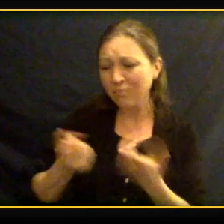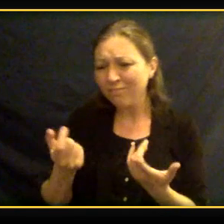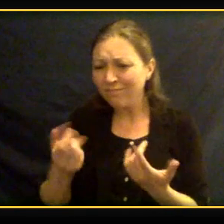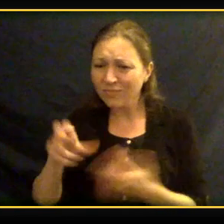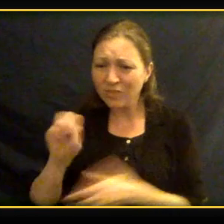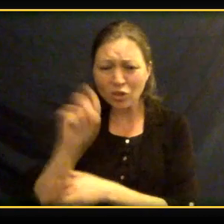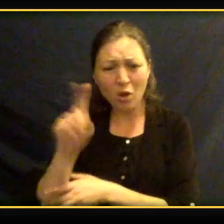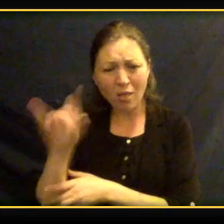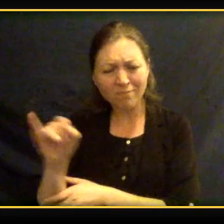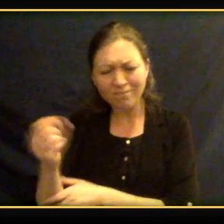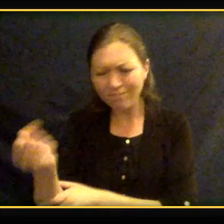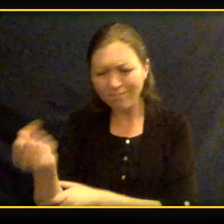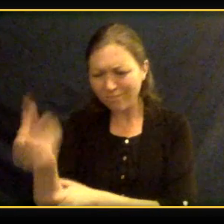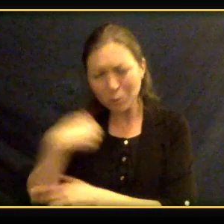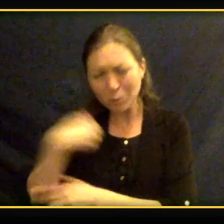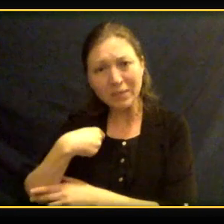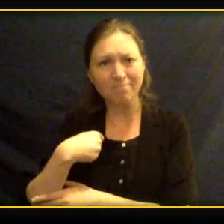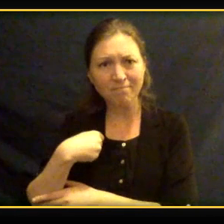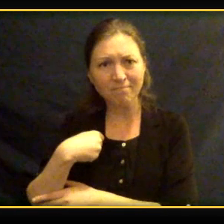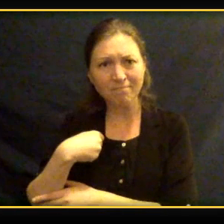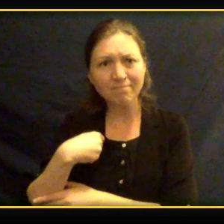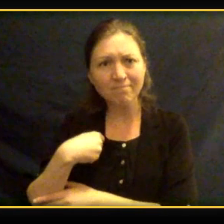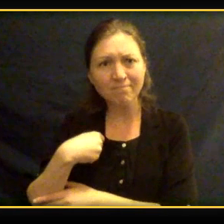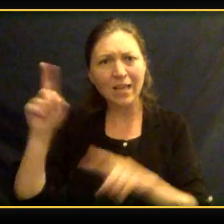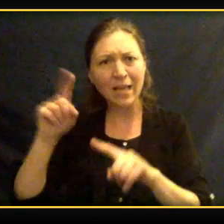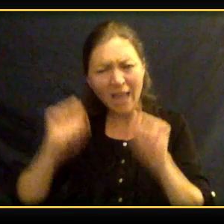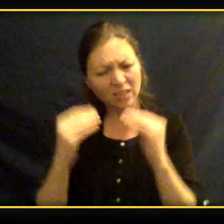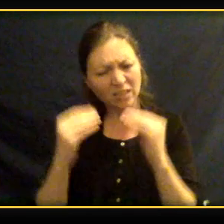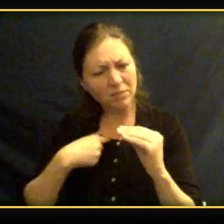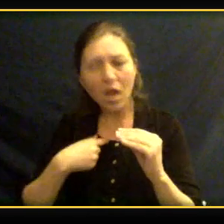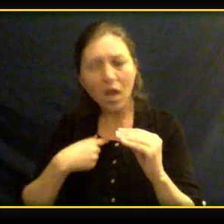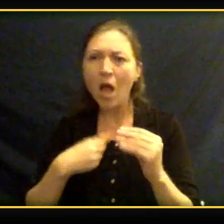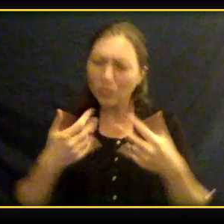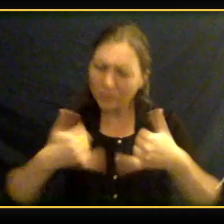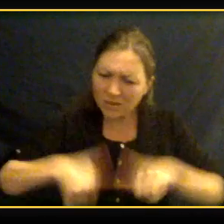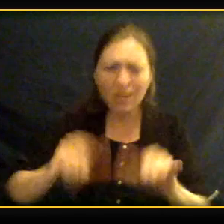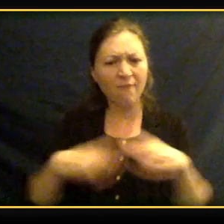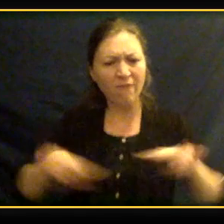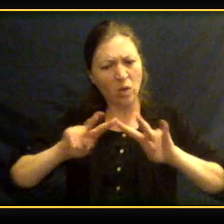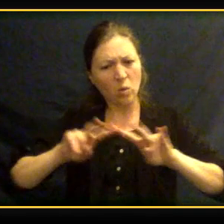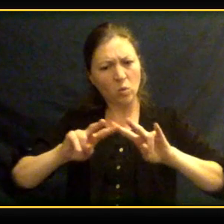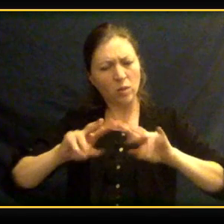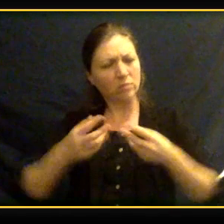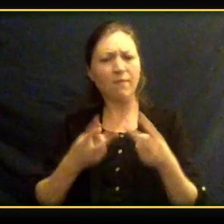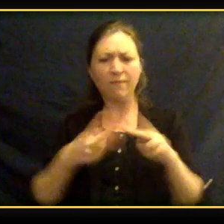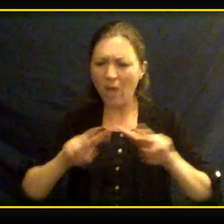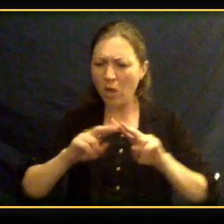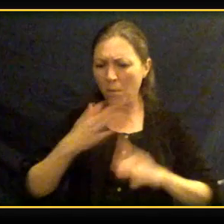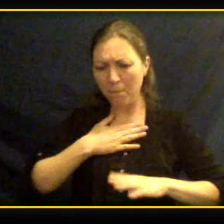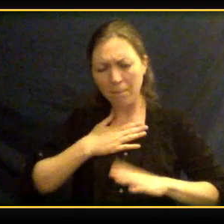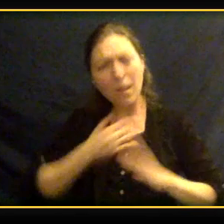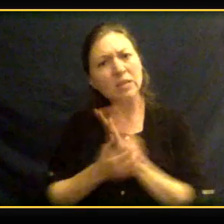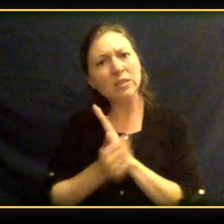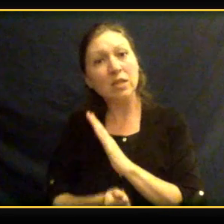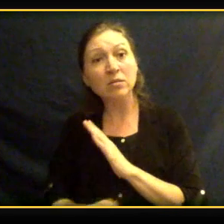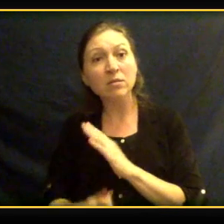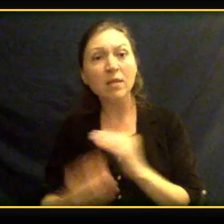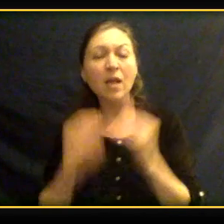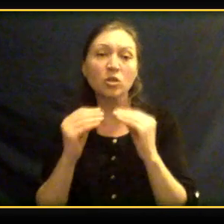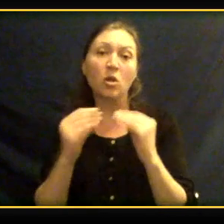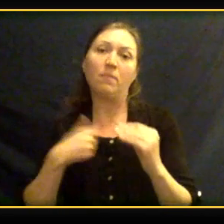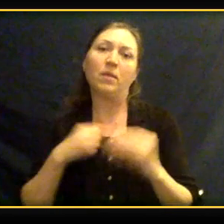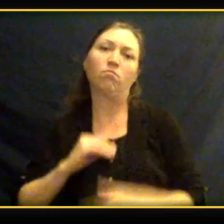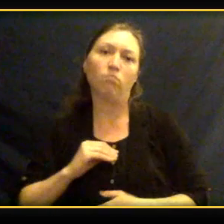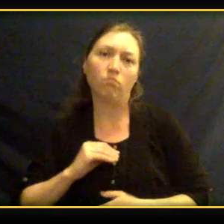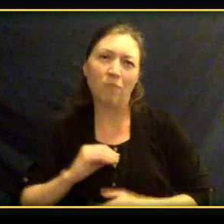they taught me that I was still valuable, and they taught me to value my skills. They taught me confidence again. And so I started